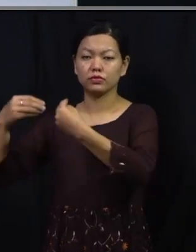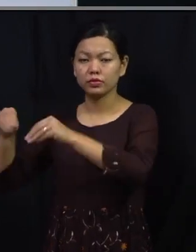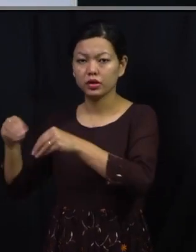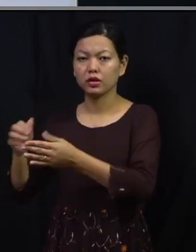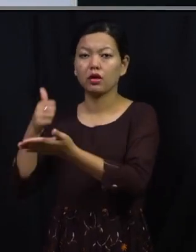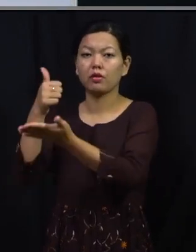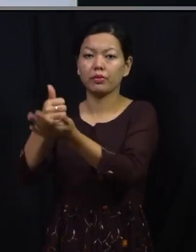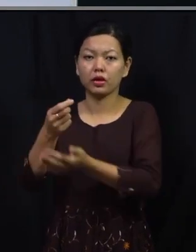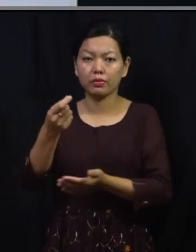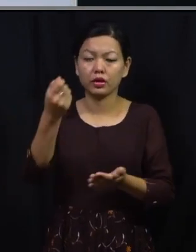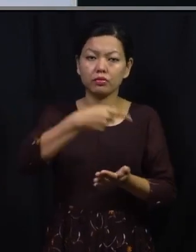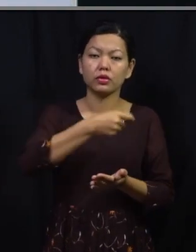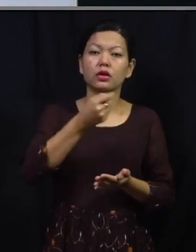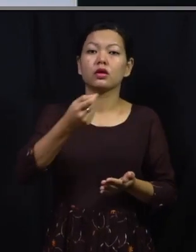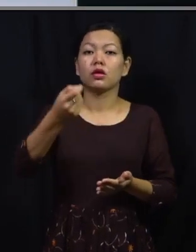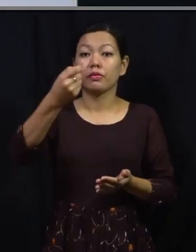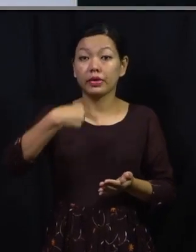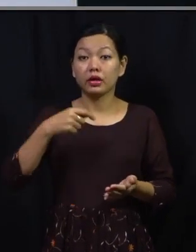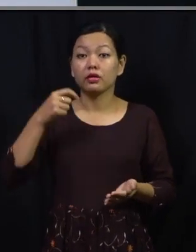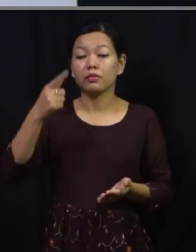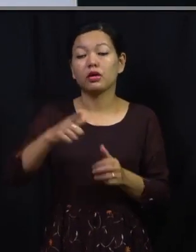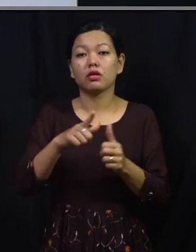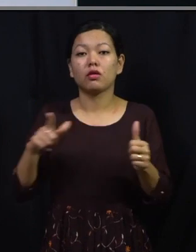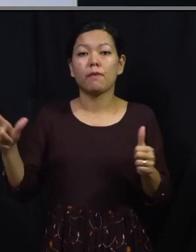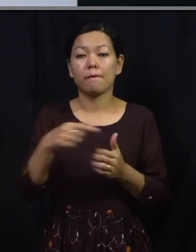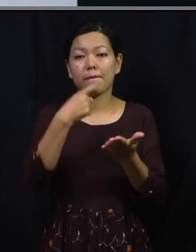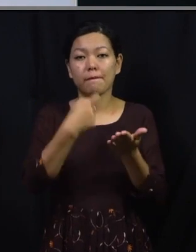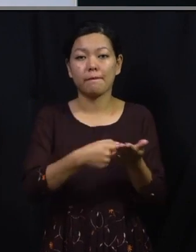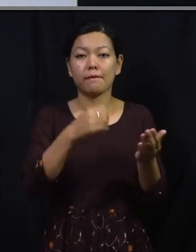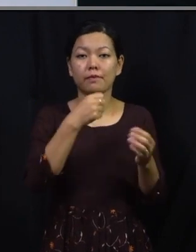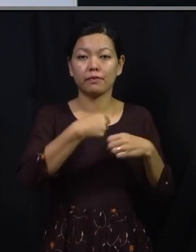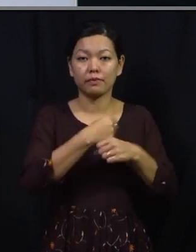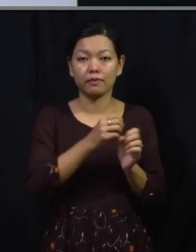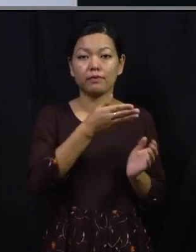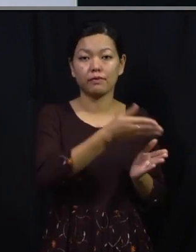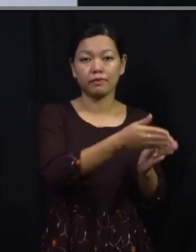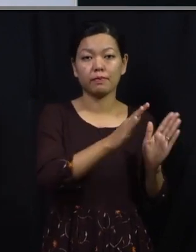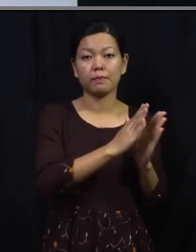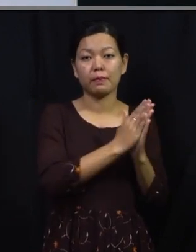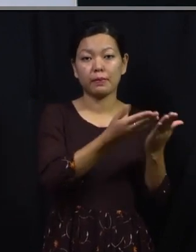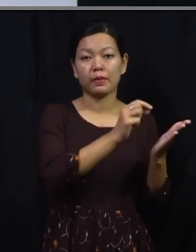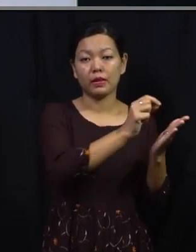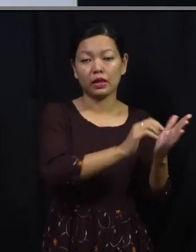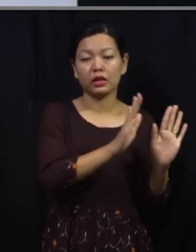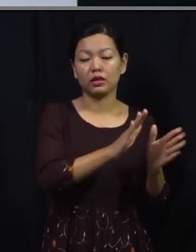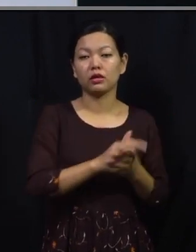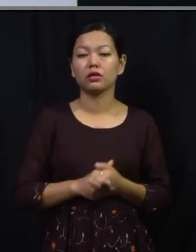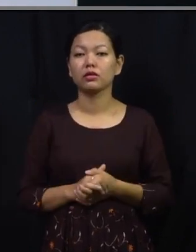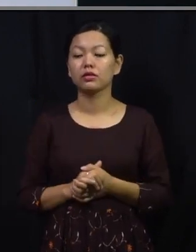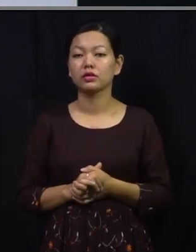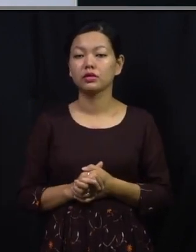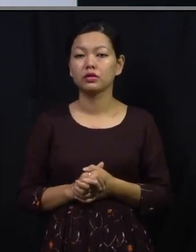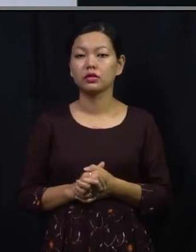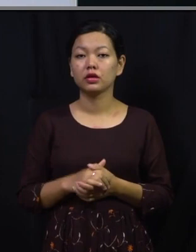value, we will record in the books of account known as the journal. The next book of account that